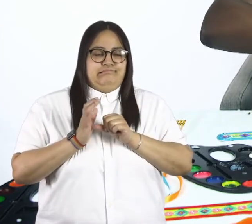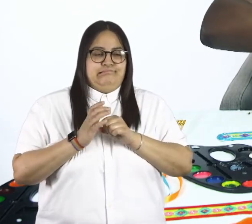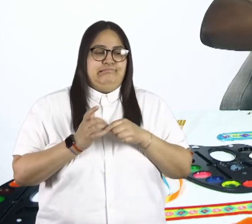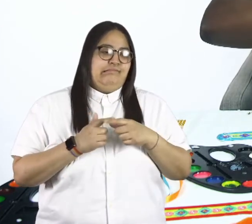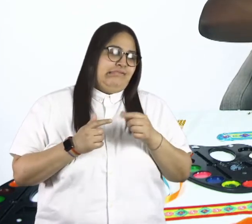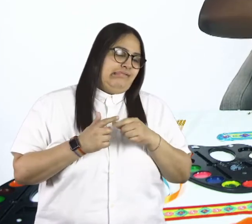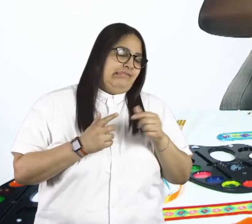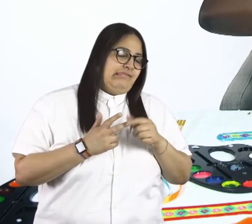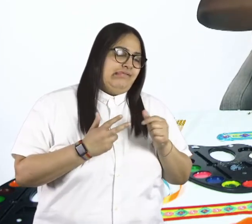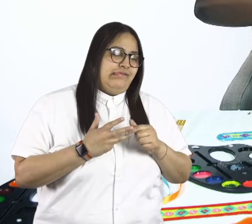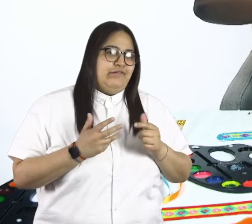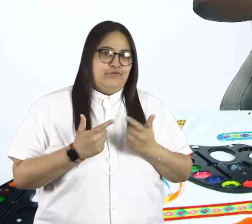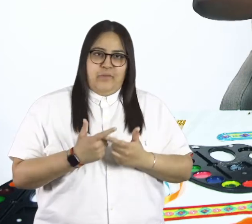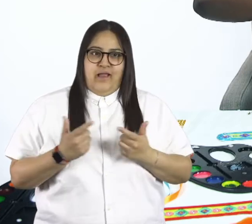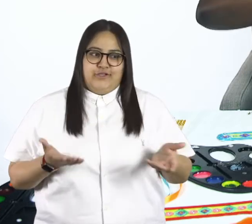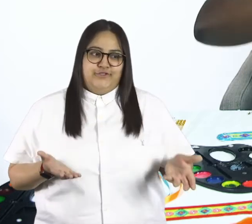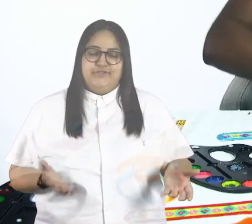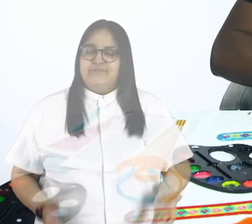difficult.